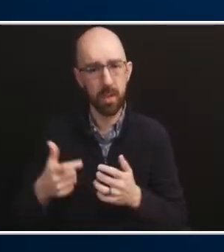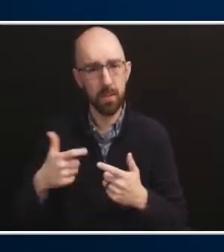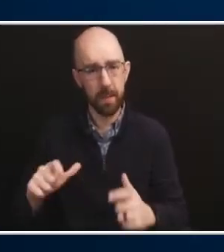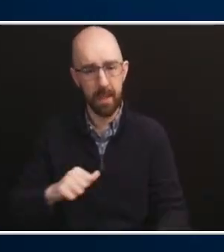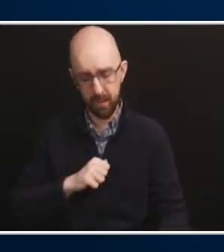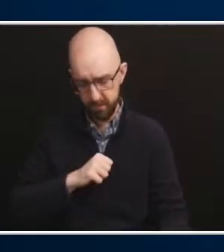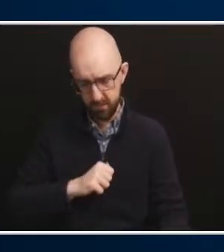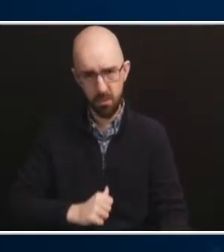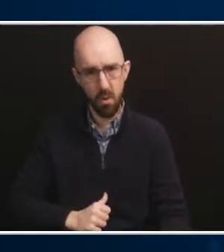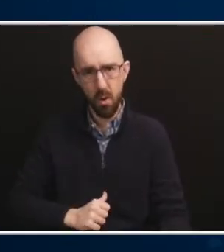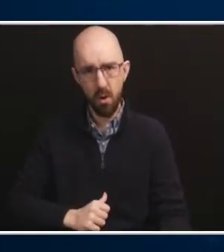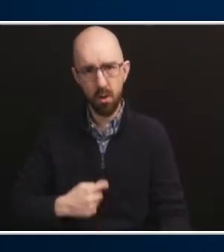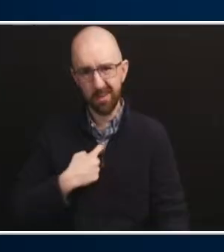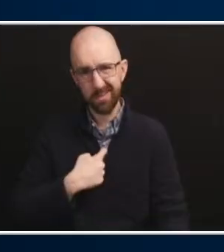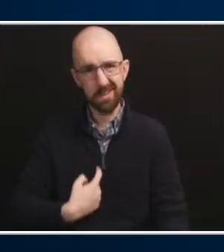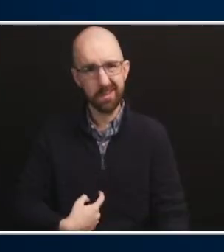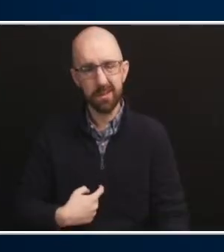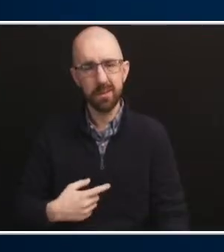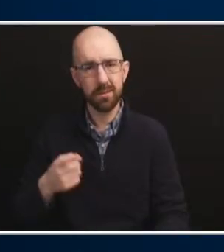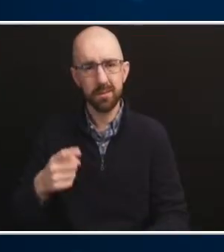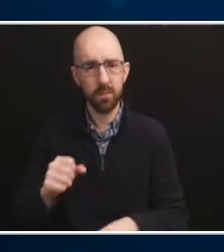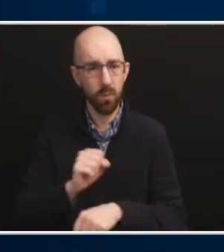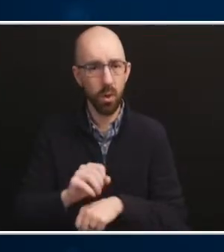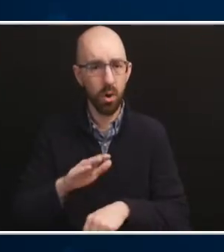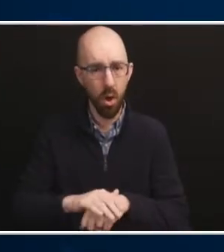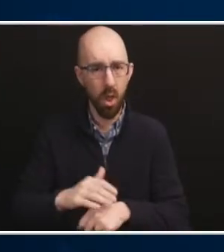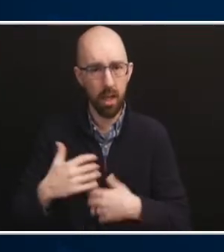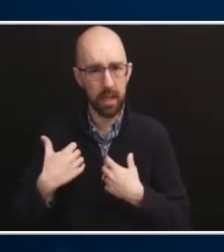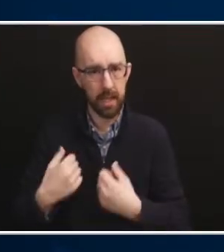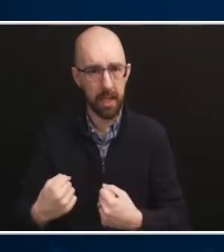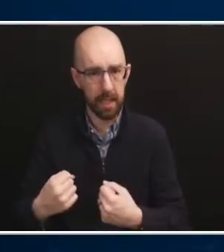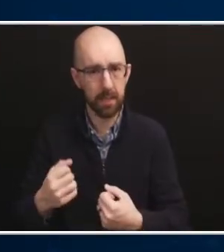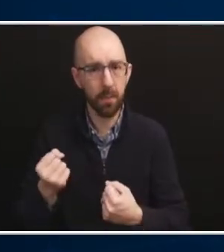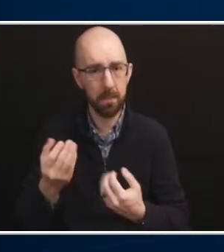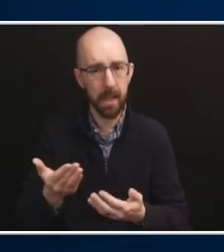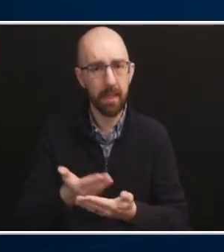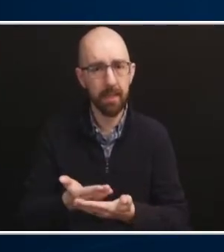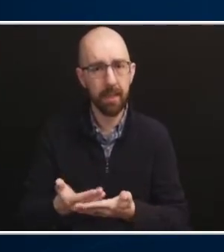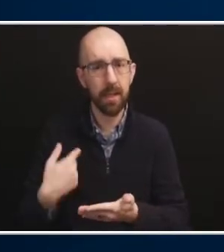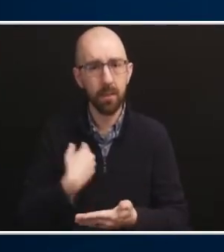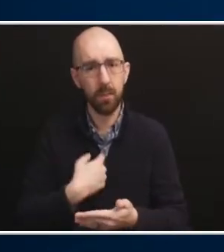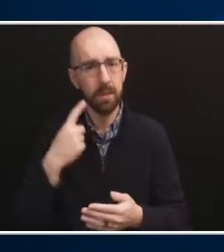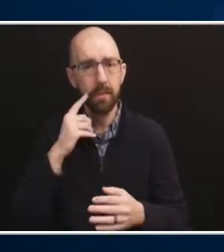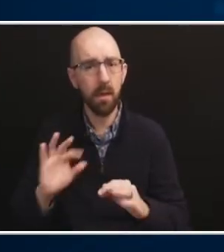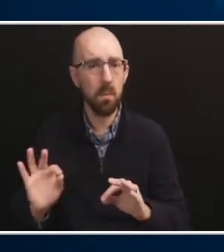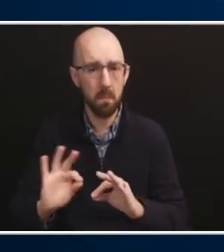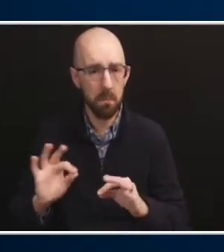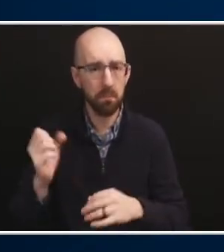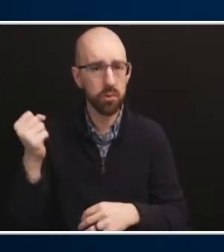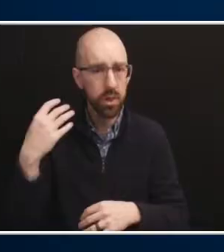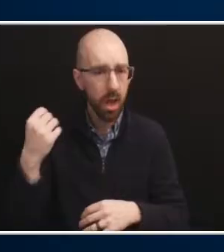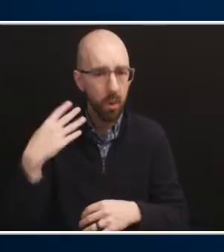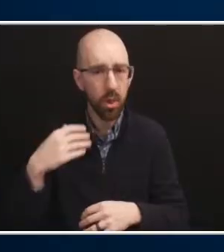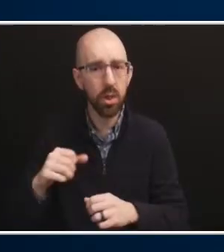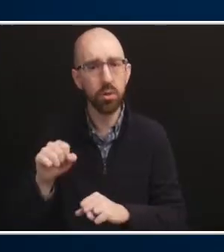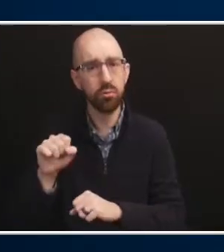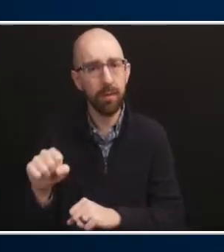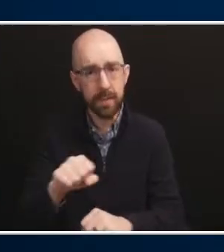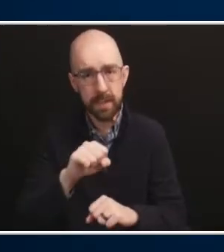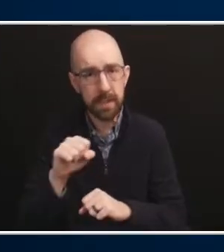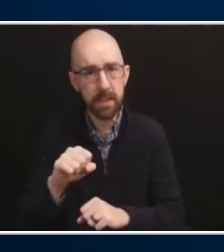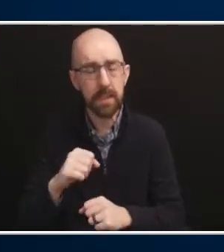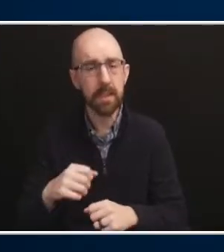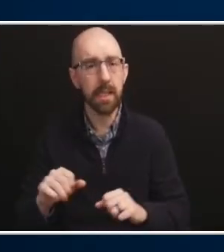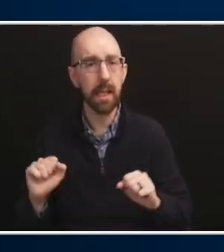that obviously is working on healing. And so many things that we take for granted, showering, driving,